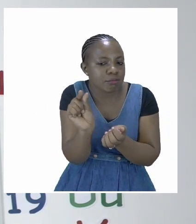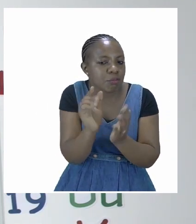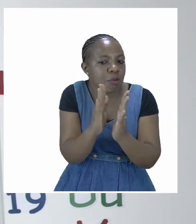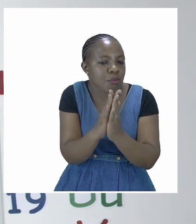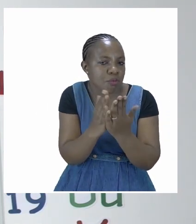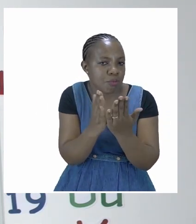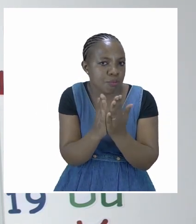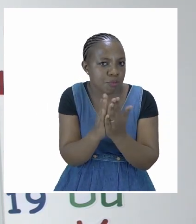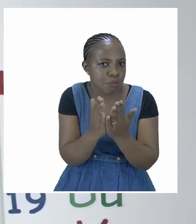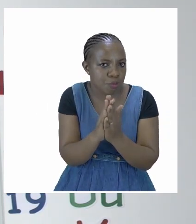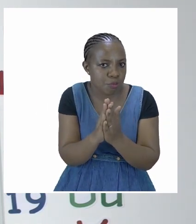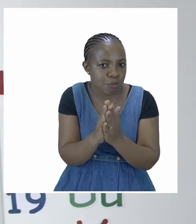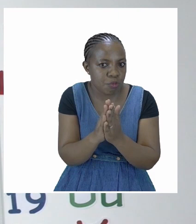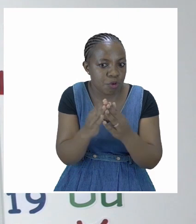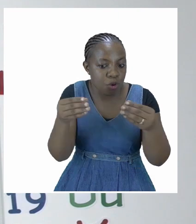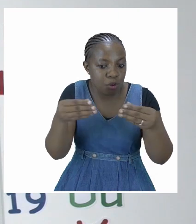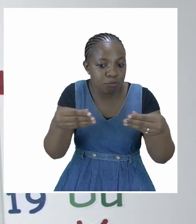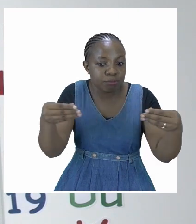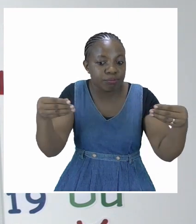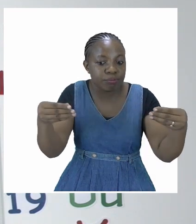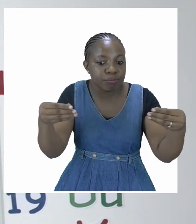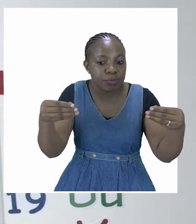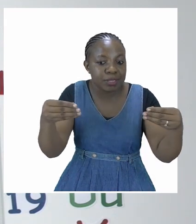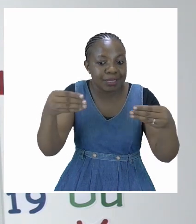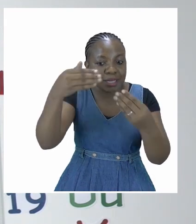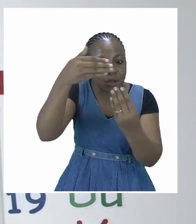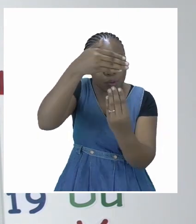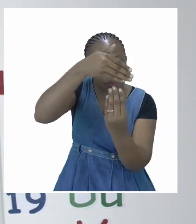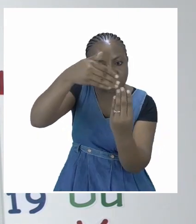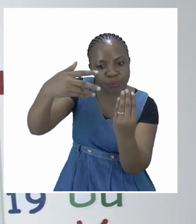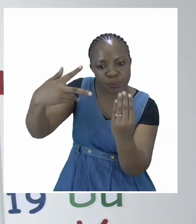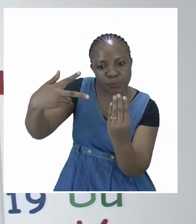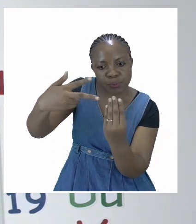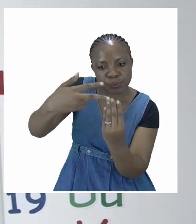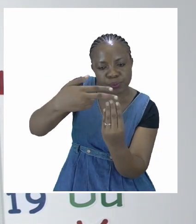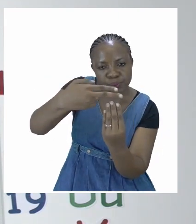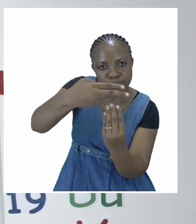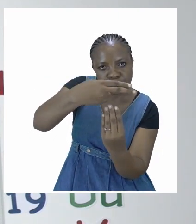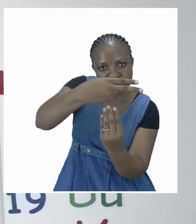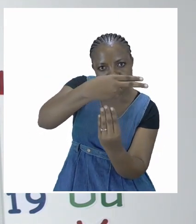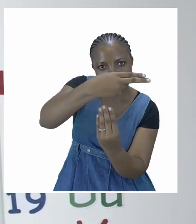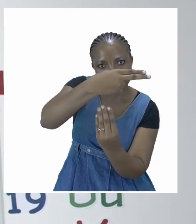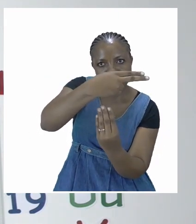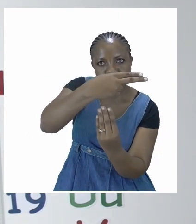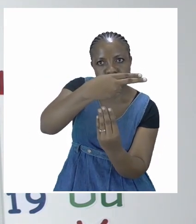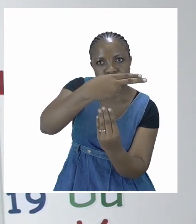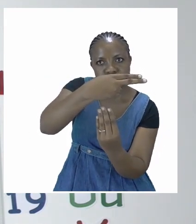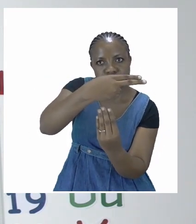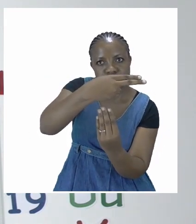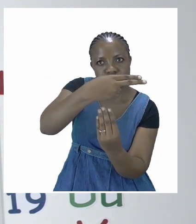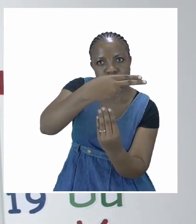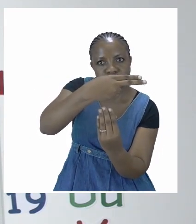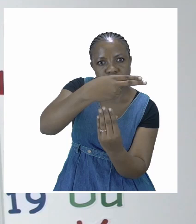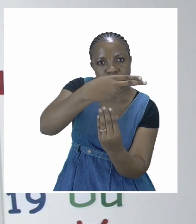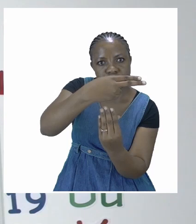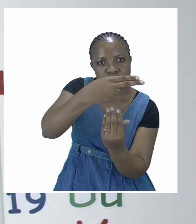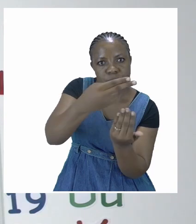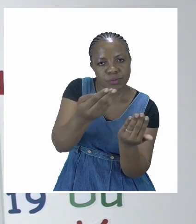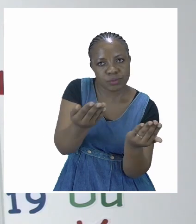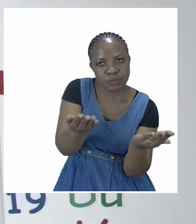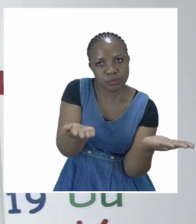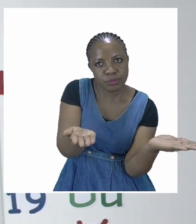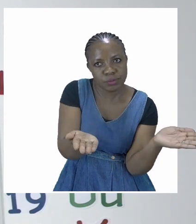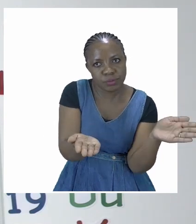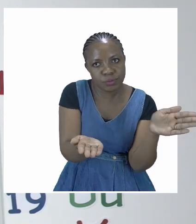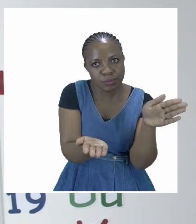booklet. Please cut the top of the lesson booklet with a pair of scissors and fold